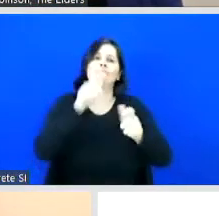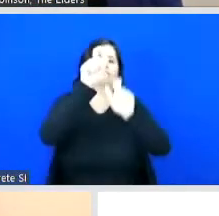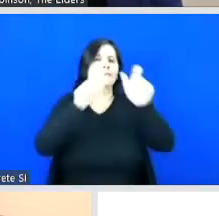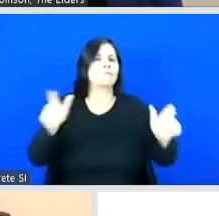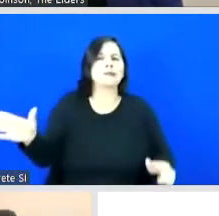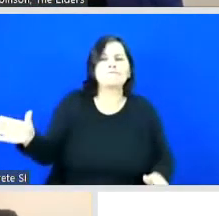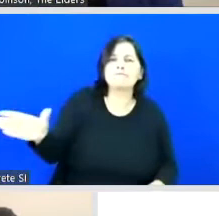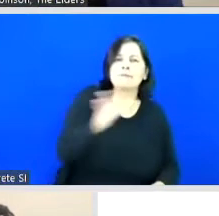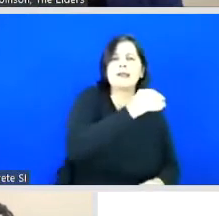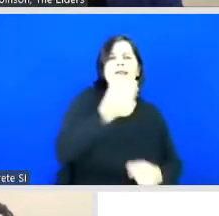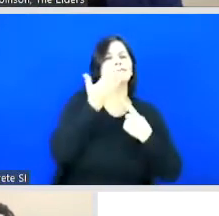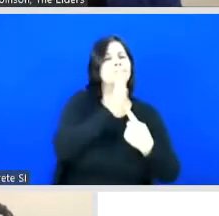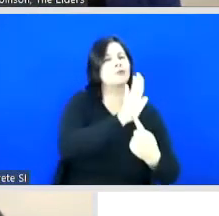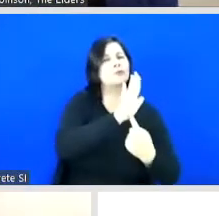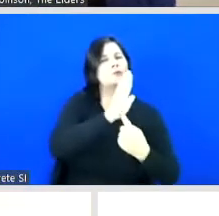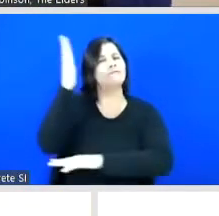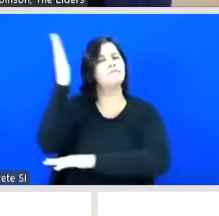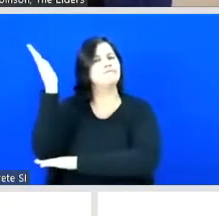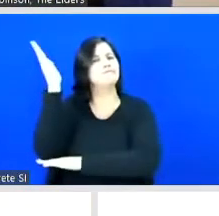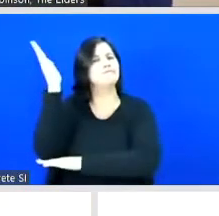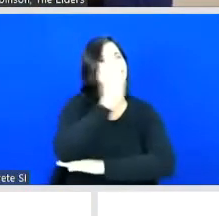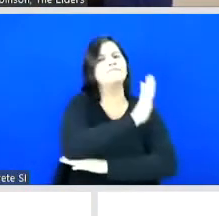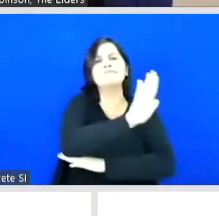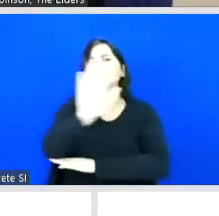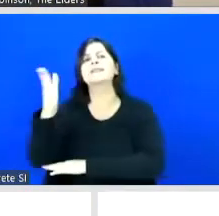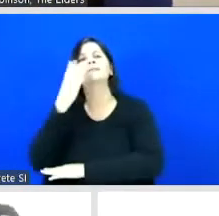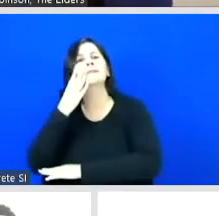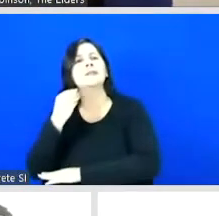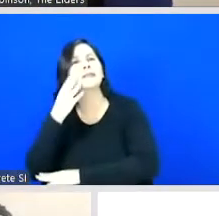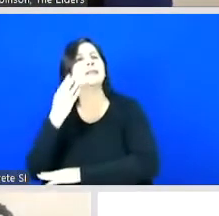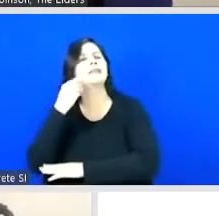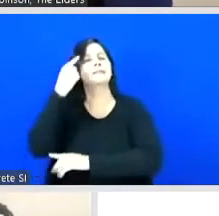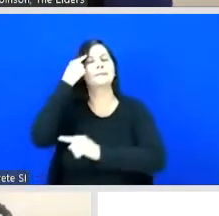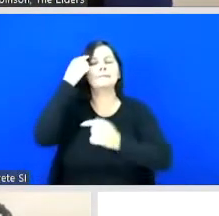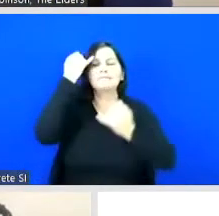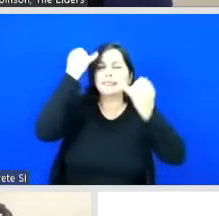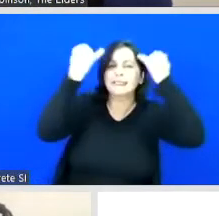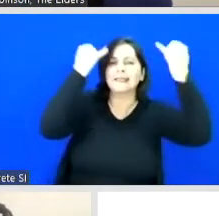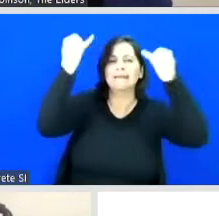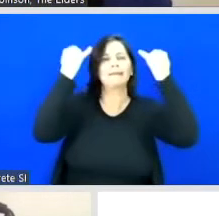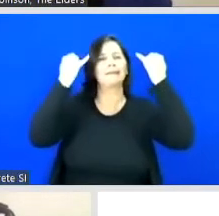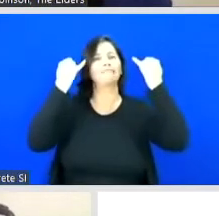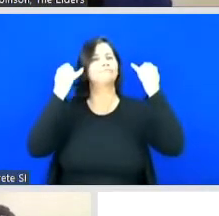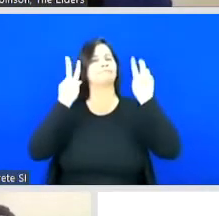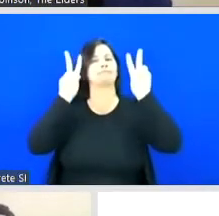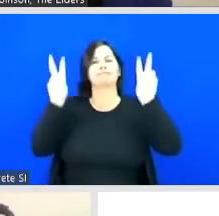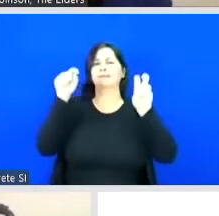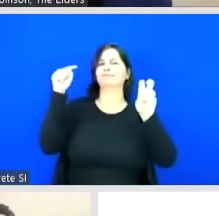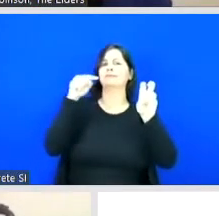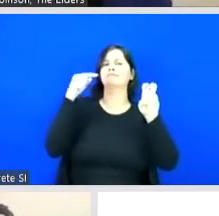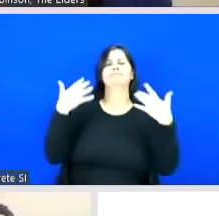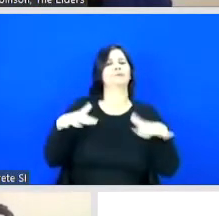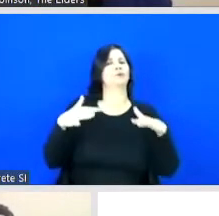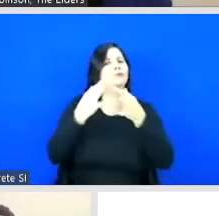on this very important matter. I'm very thankful to have been invited to this seminar